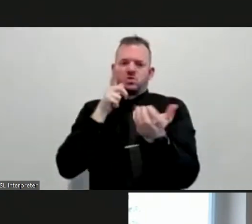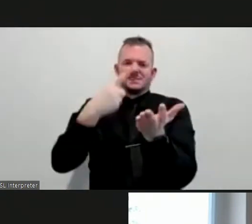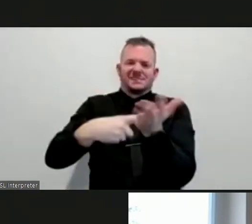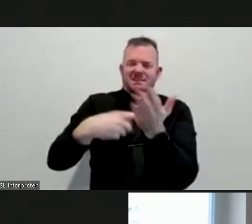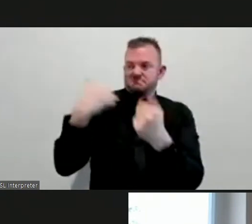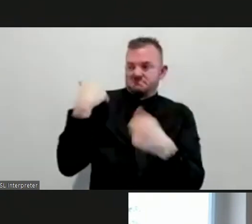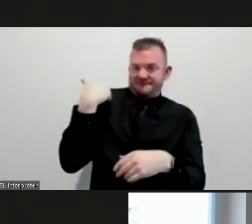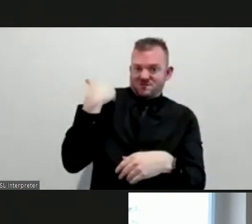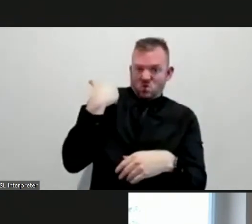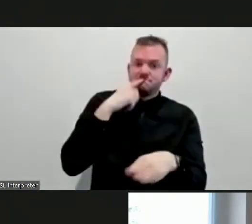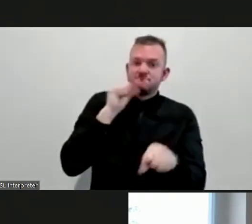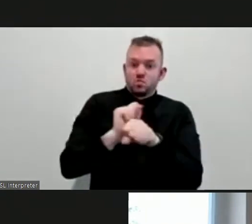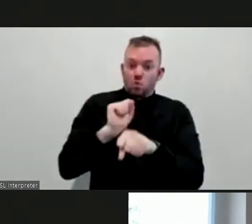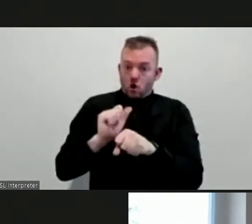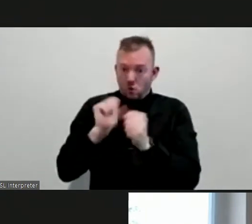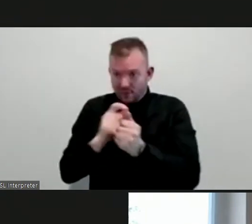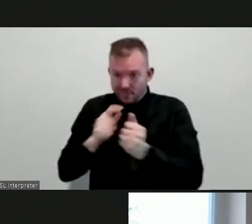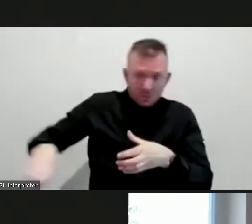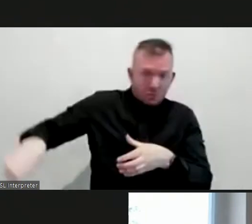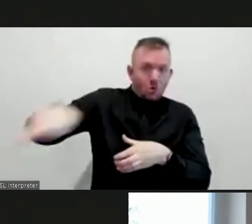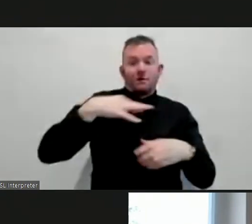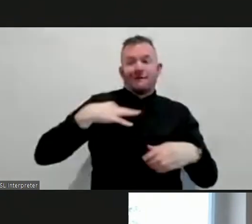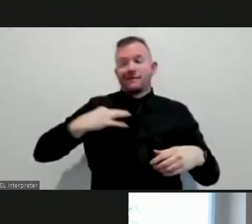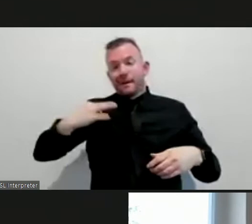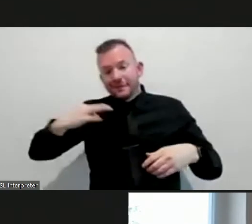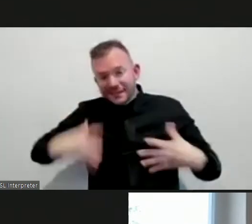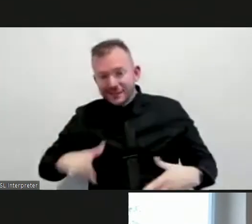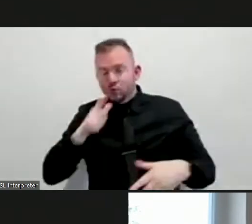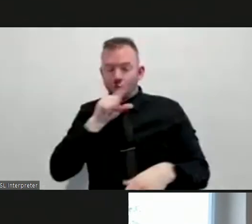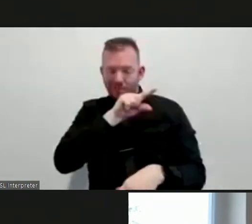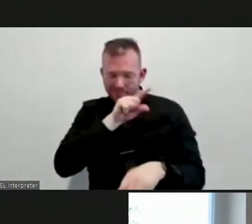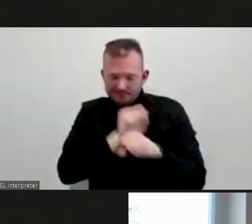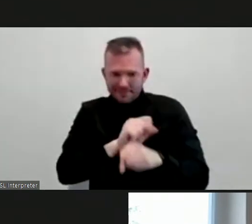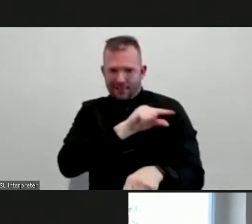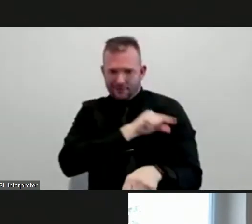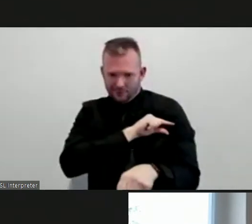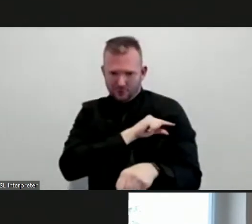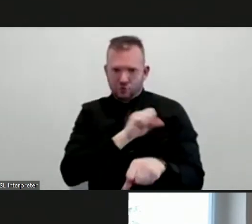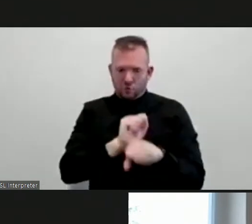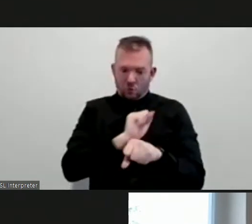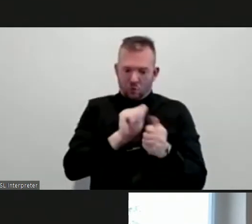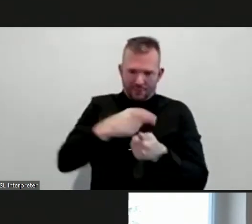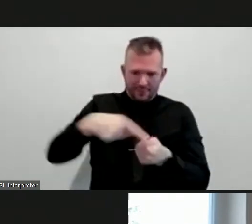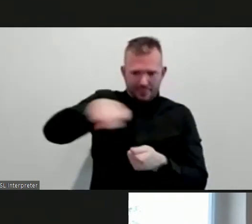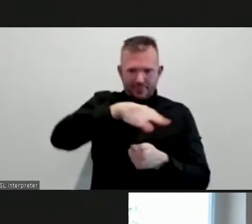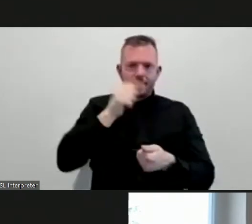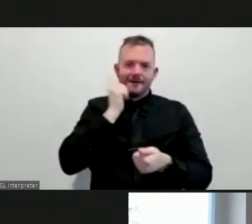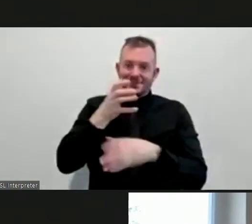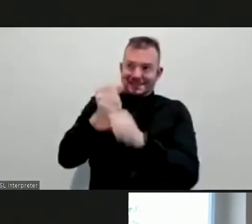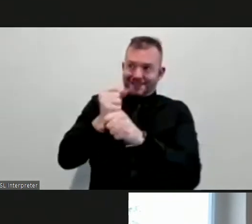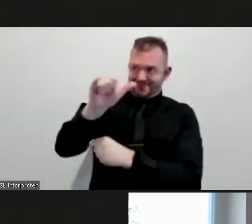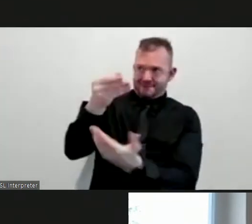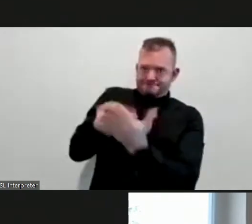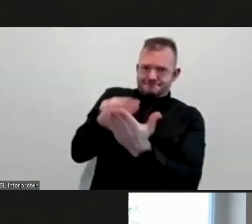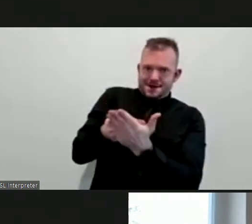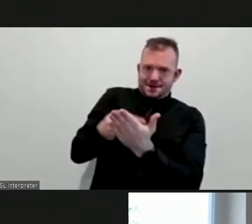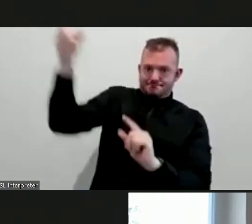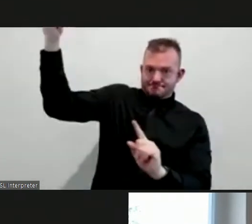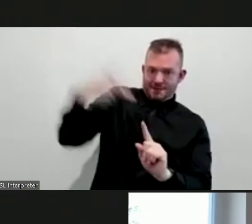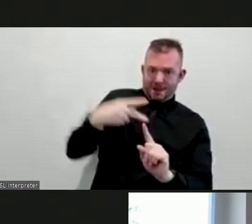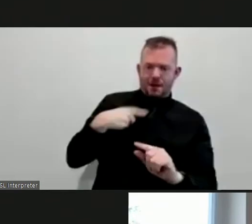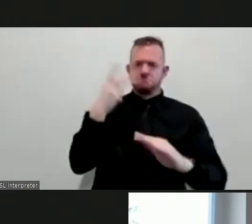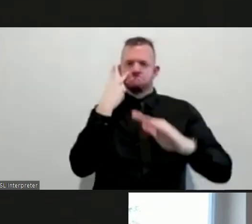those eligible applicants that will be able to receive that. And our turnaround on